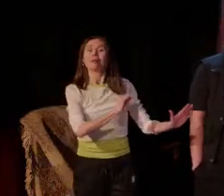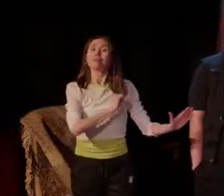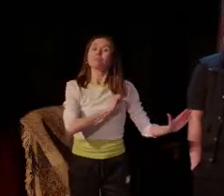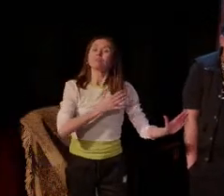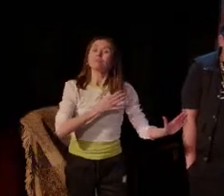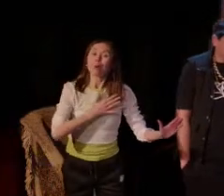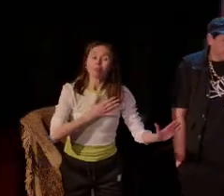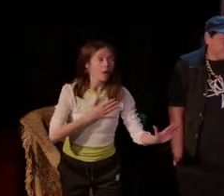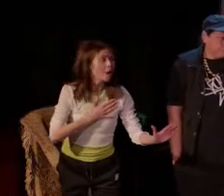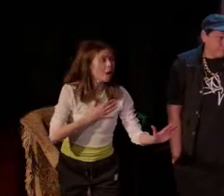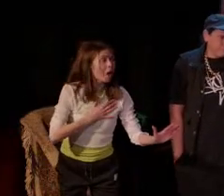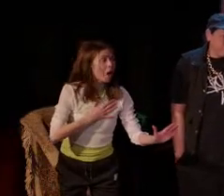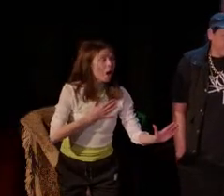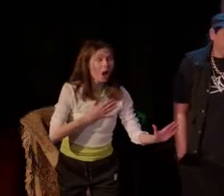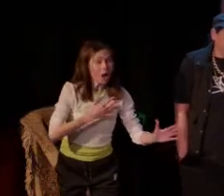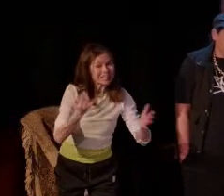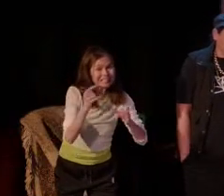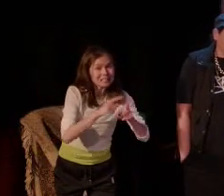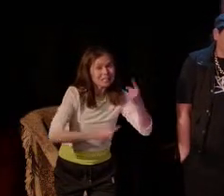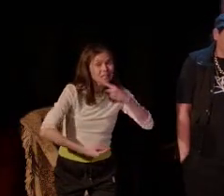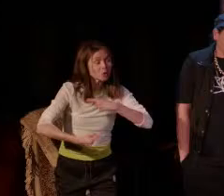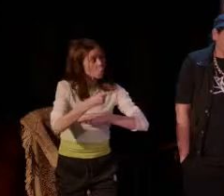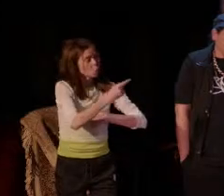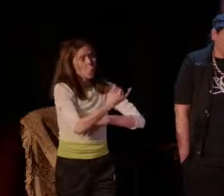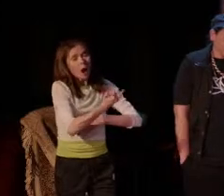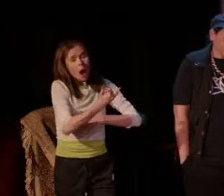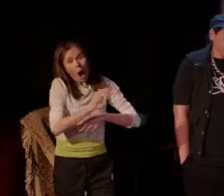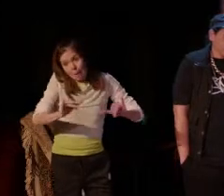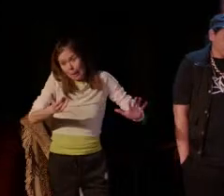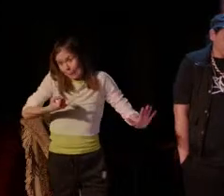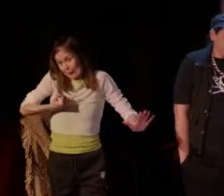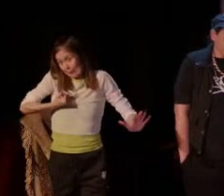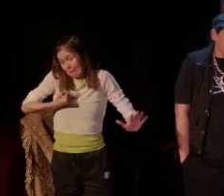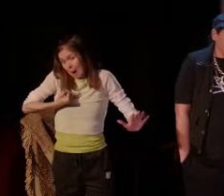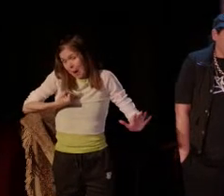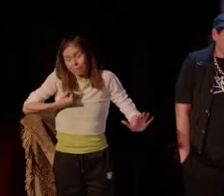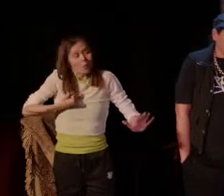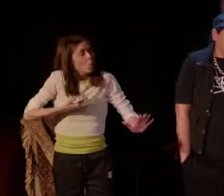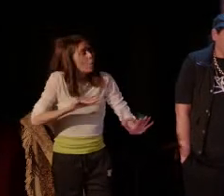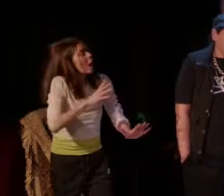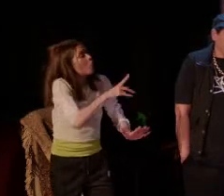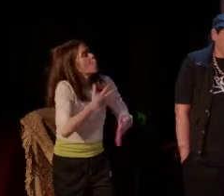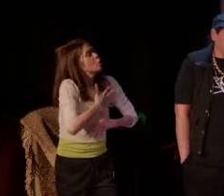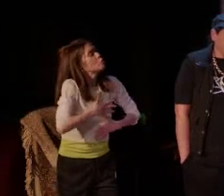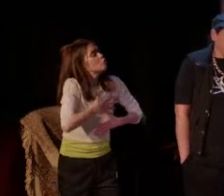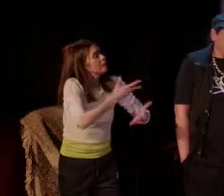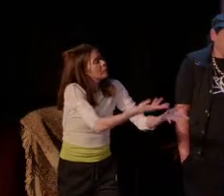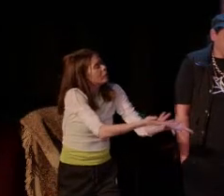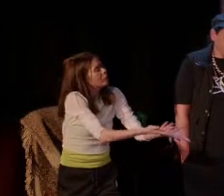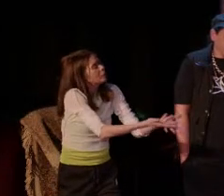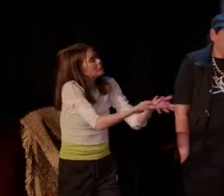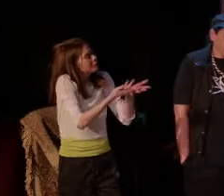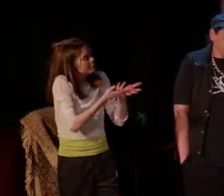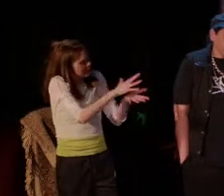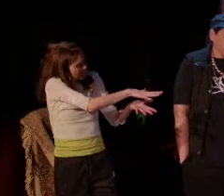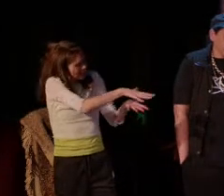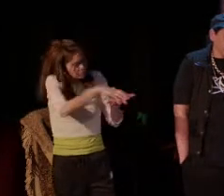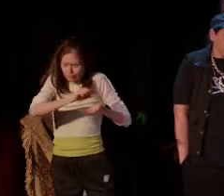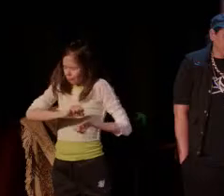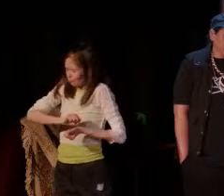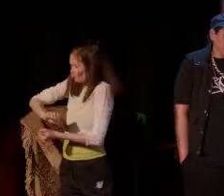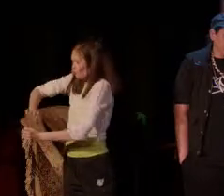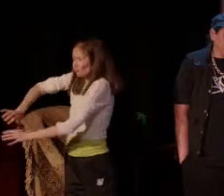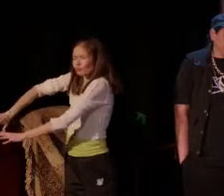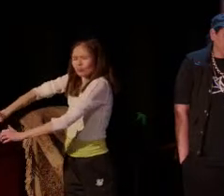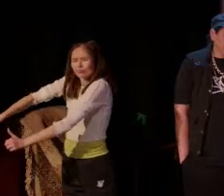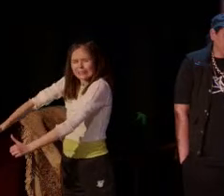is the cause of this pain, take from you, well, have the power to take from you as much grief as I can carry myself. Indeed, if